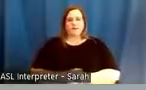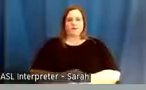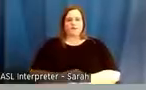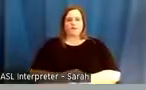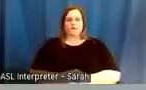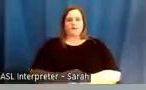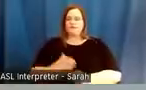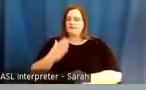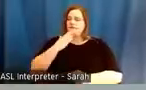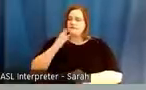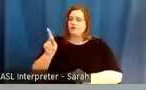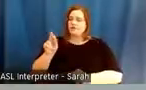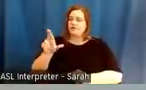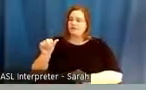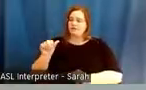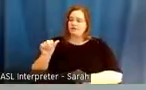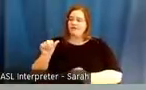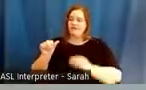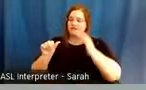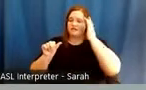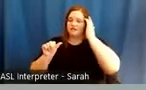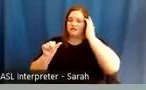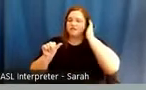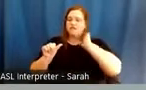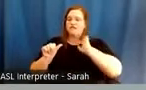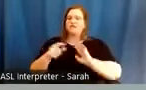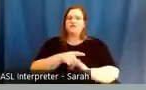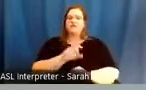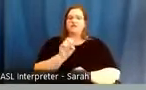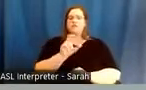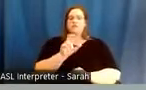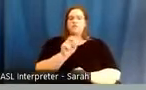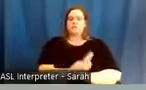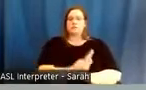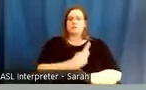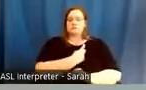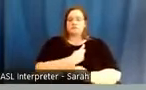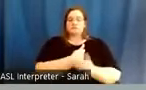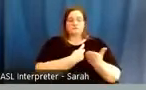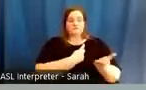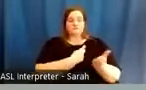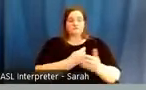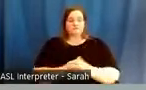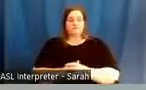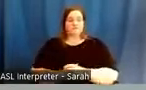Kara. So I have a question from Susan.